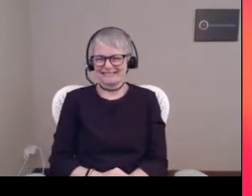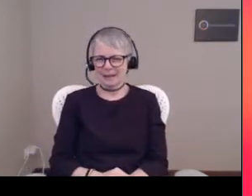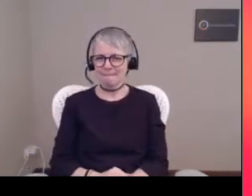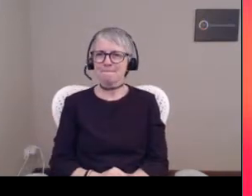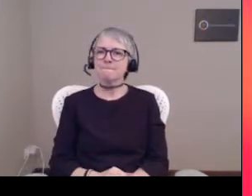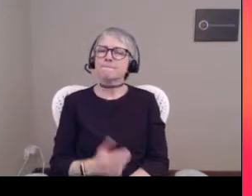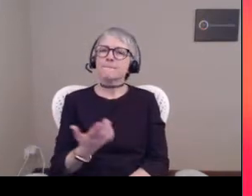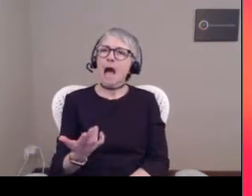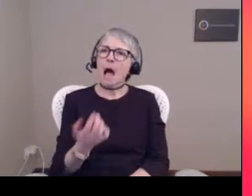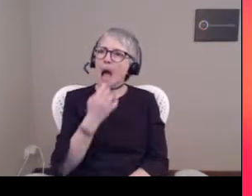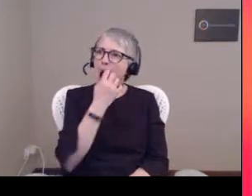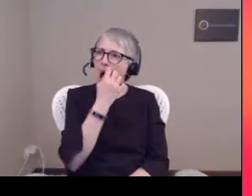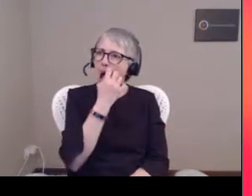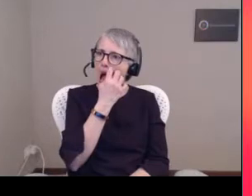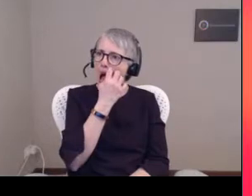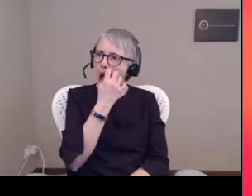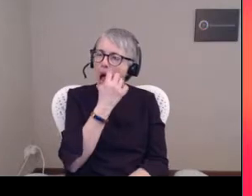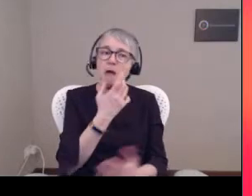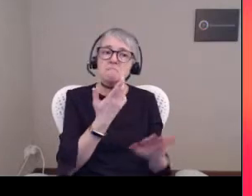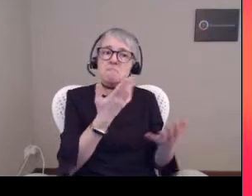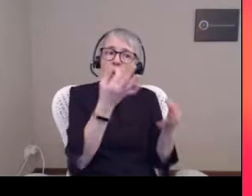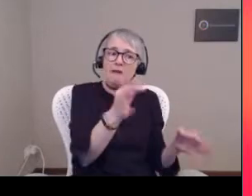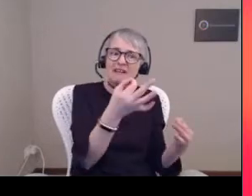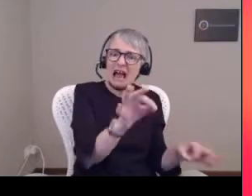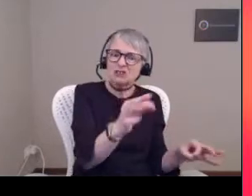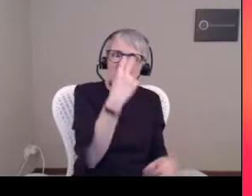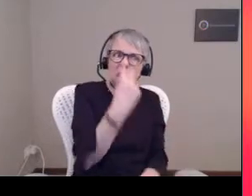long ago you gained your qualification?